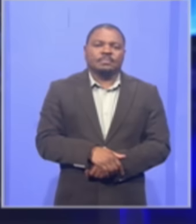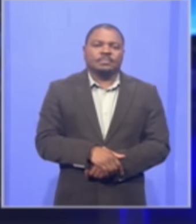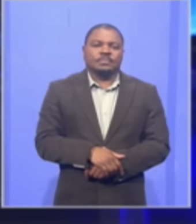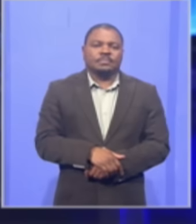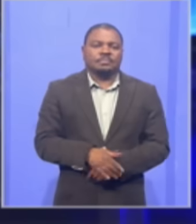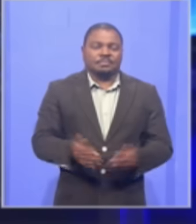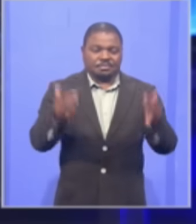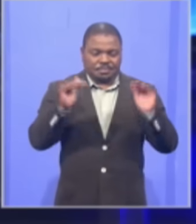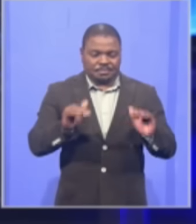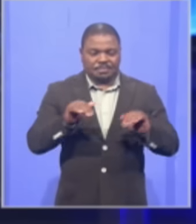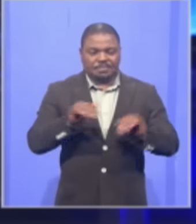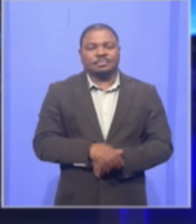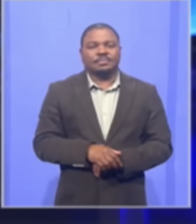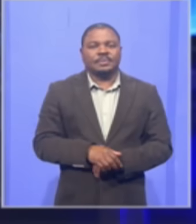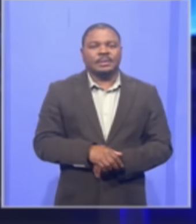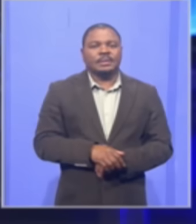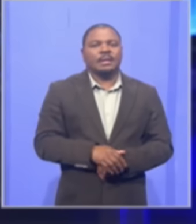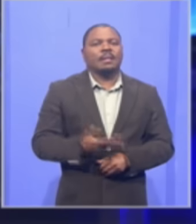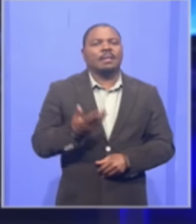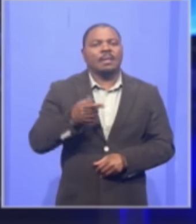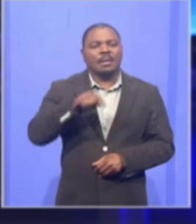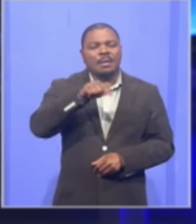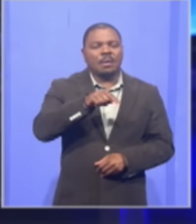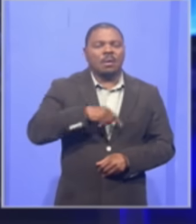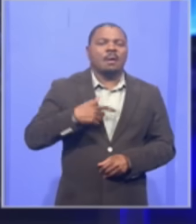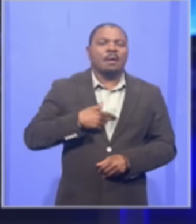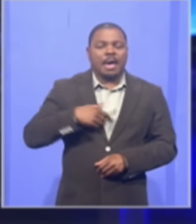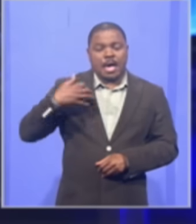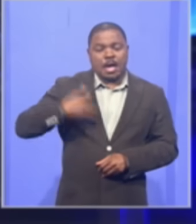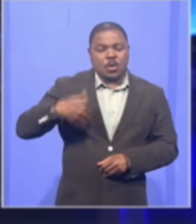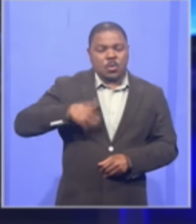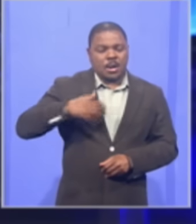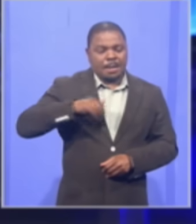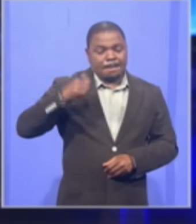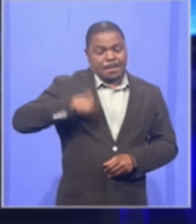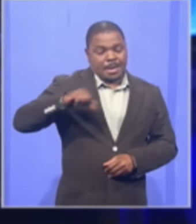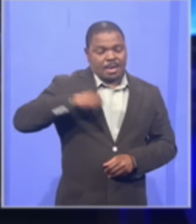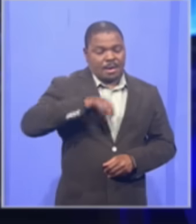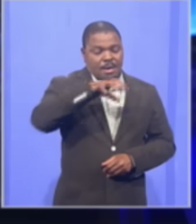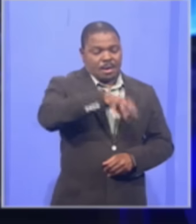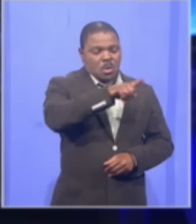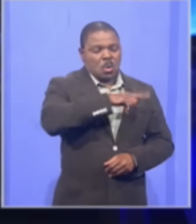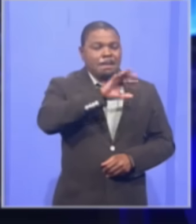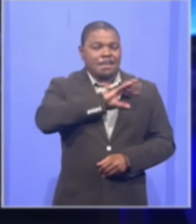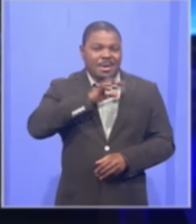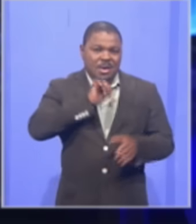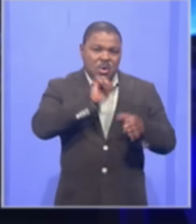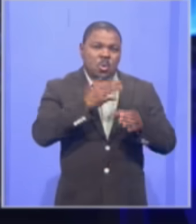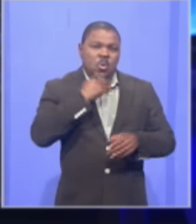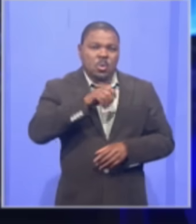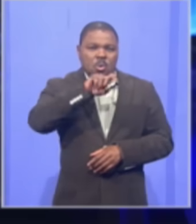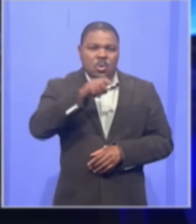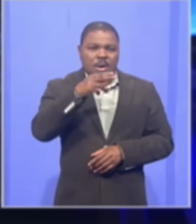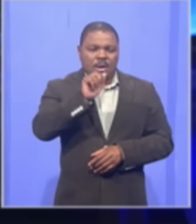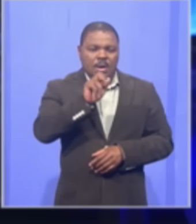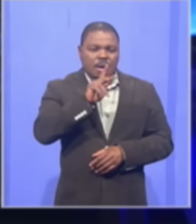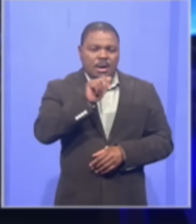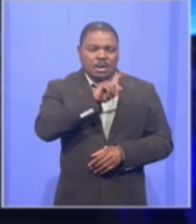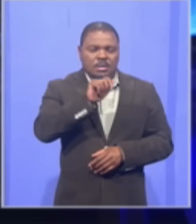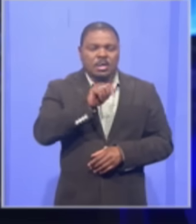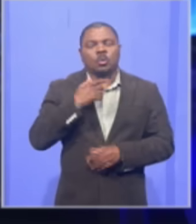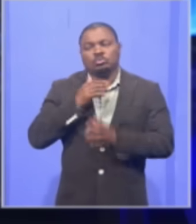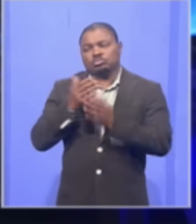Ha re khutlela kwano lapeng re fumana hore meyara wa masipala o moholo wa Ekurhuleni Nkosi Niphile Qhakaza o lebuile sepolesa ka ho fuputsa ka potlako